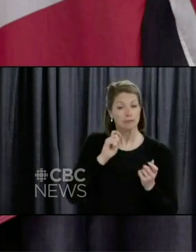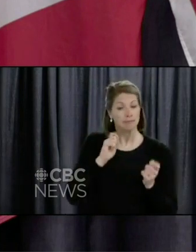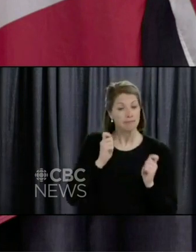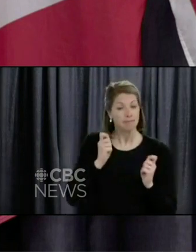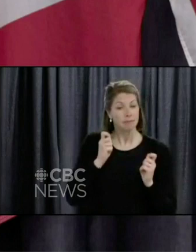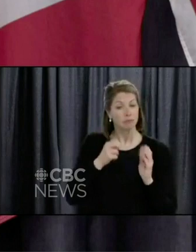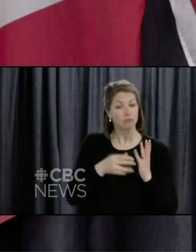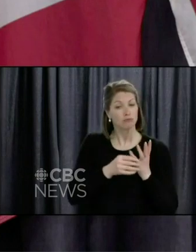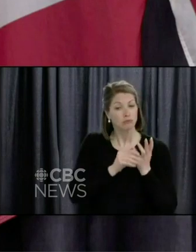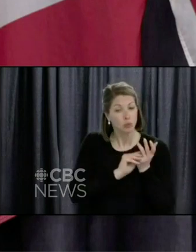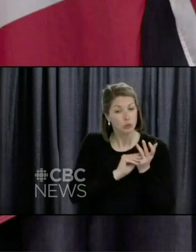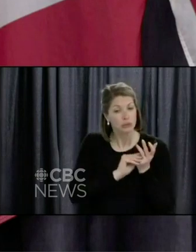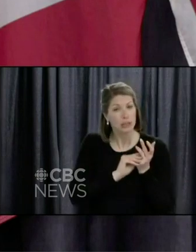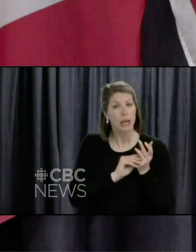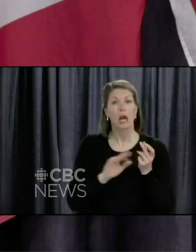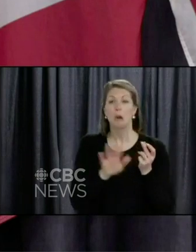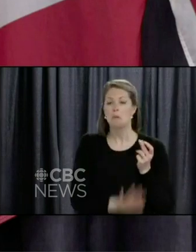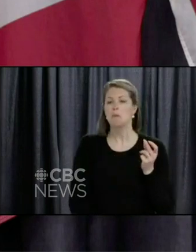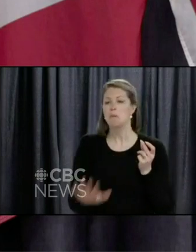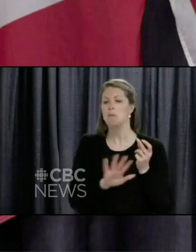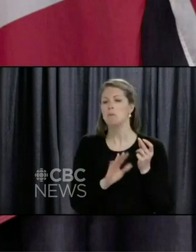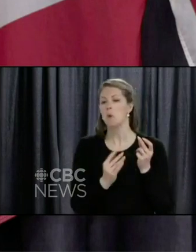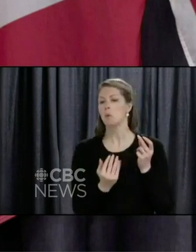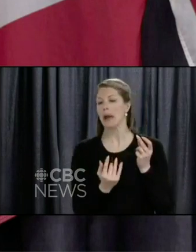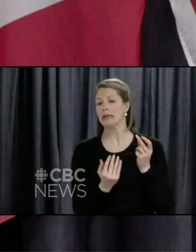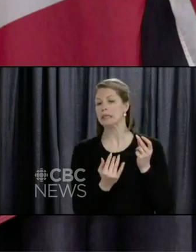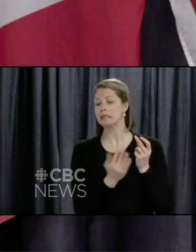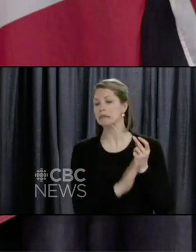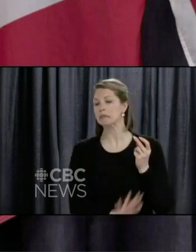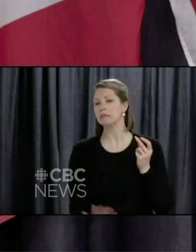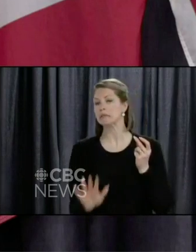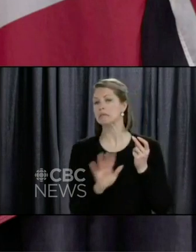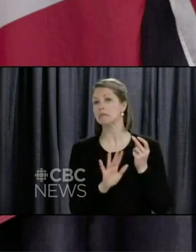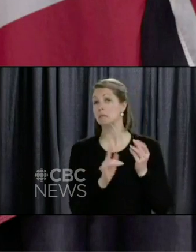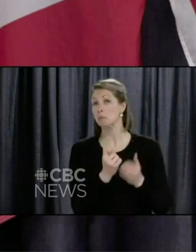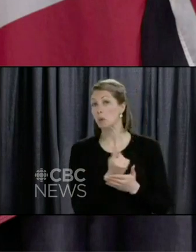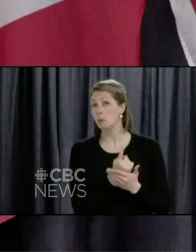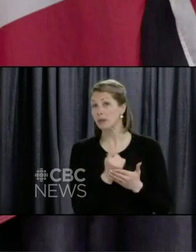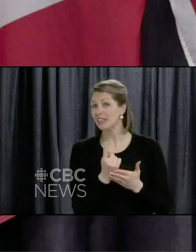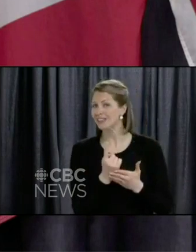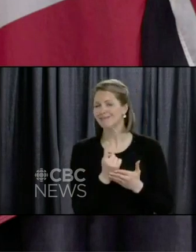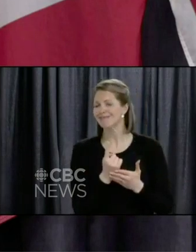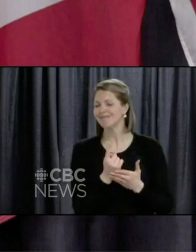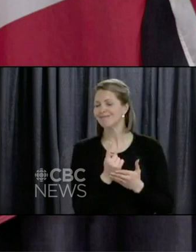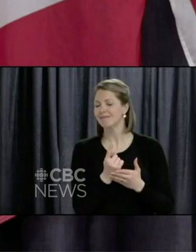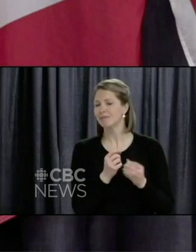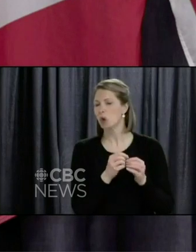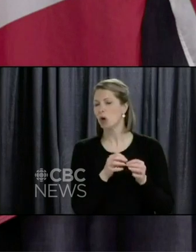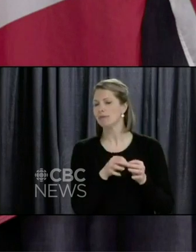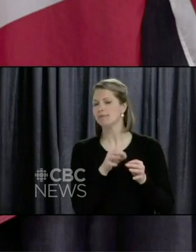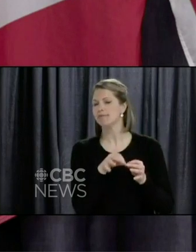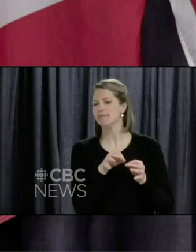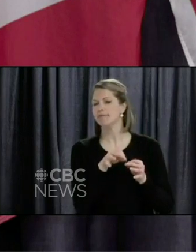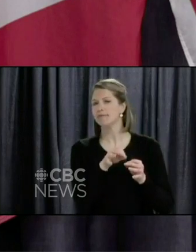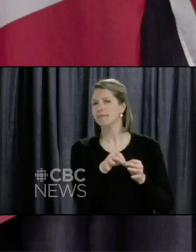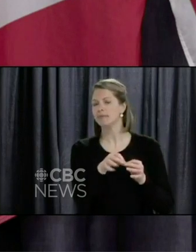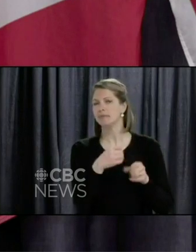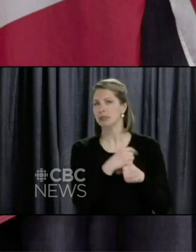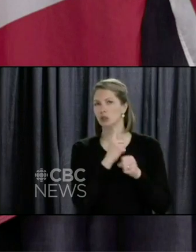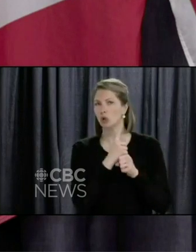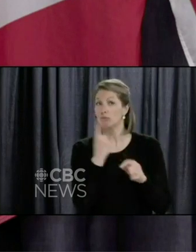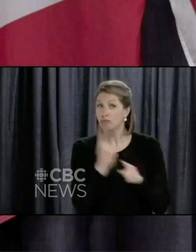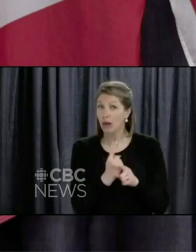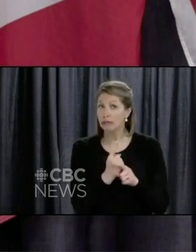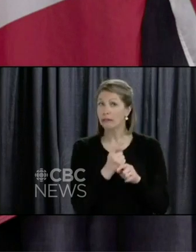do we need to wait before we do anything else to be sure that we haven't set ourselves back and that the decisions we've